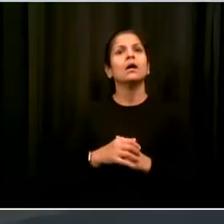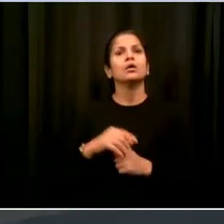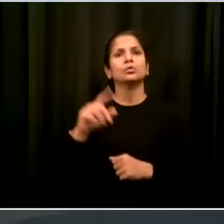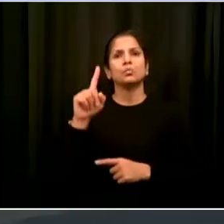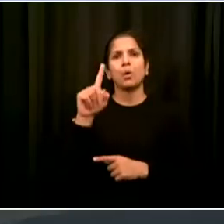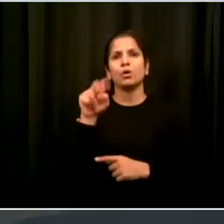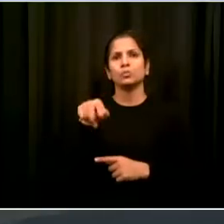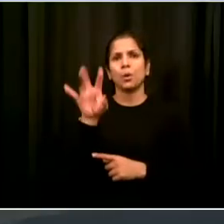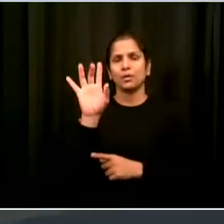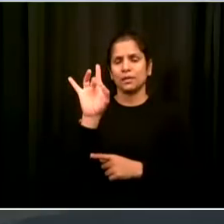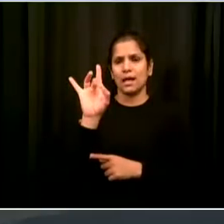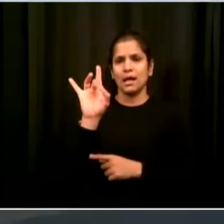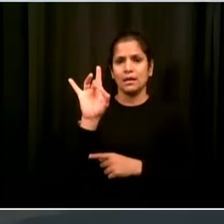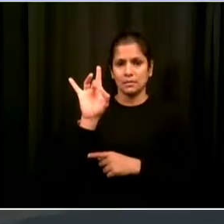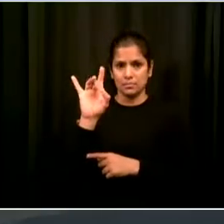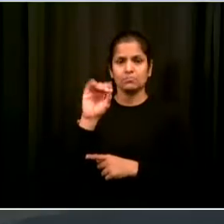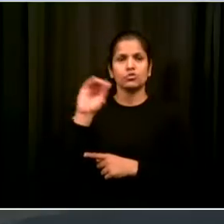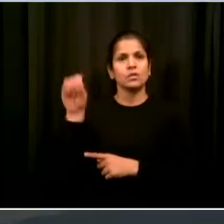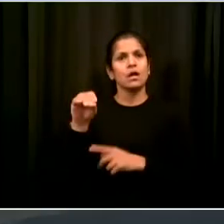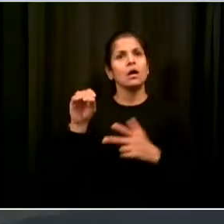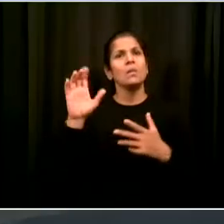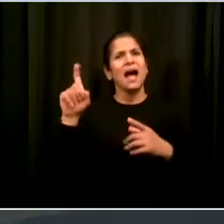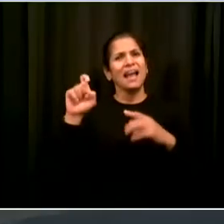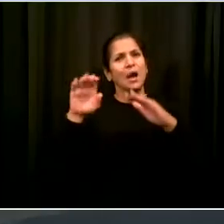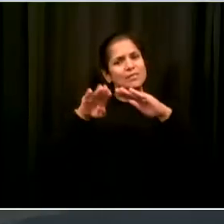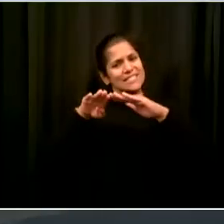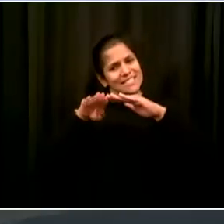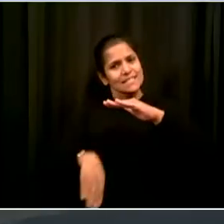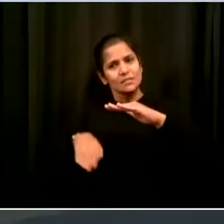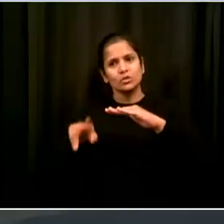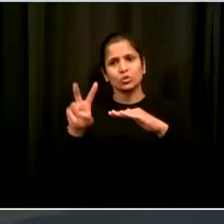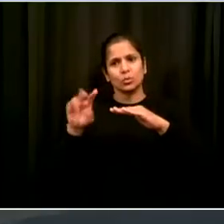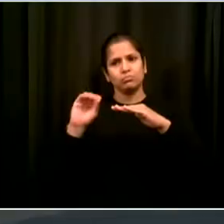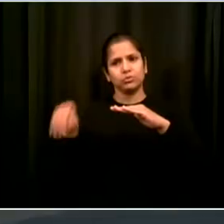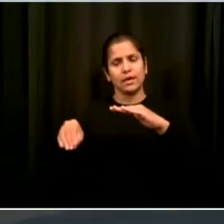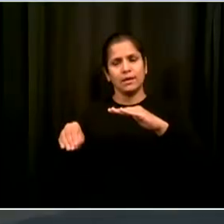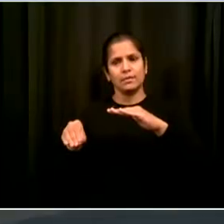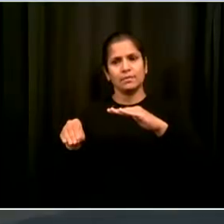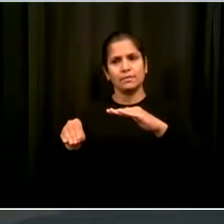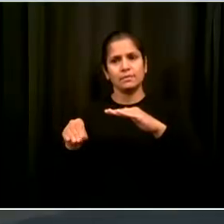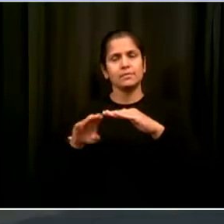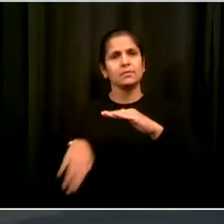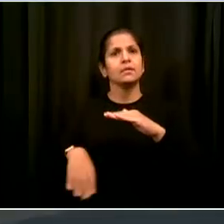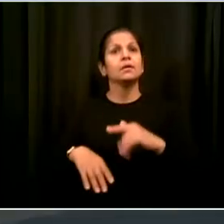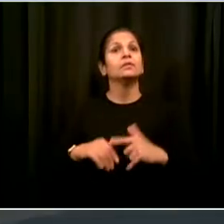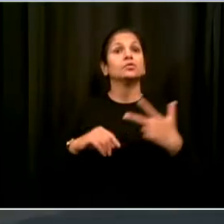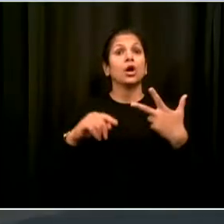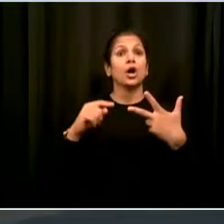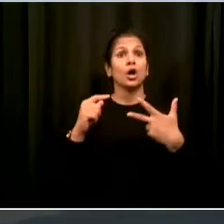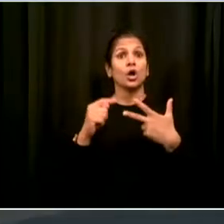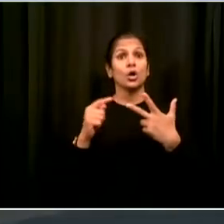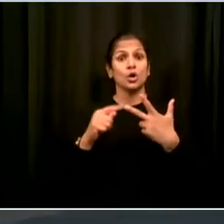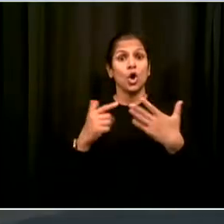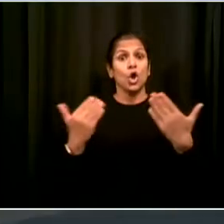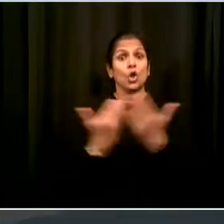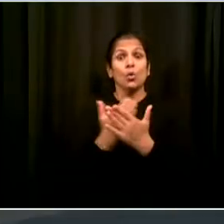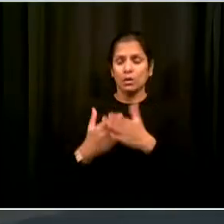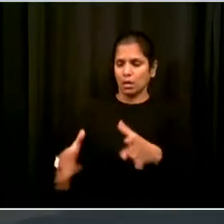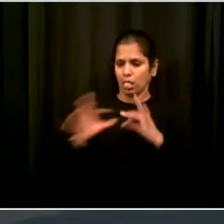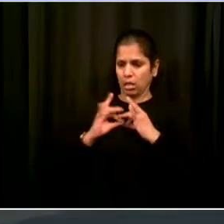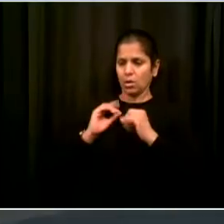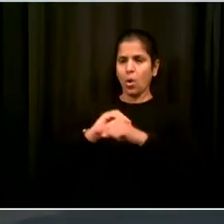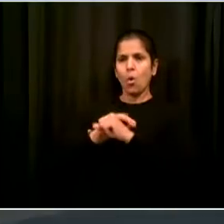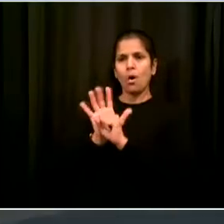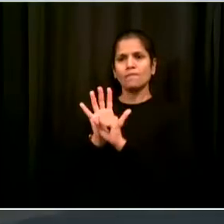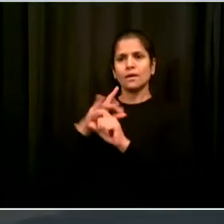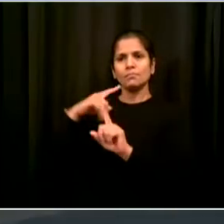That's worrisome. New cases, well, this one is one where we've been blunt, that we've been way past the threshold for quite a while. And now, again, we're including probable